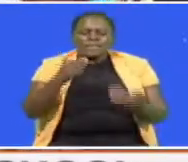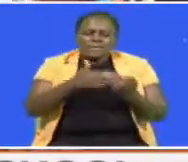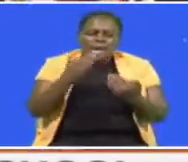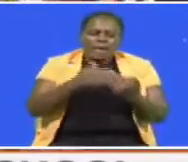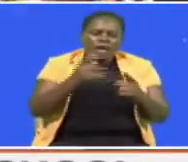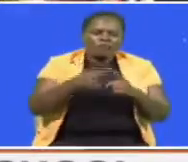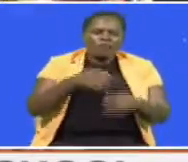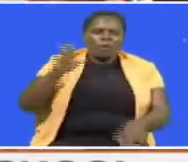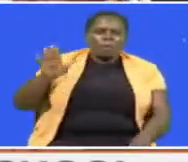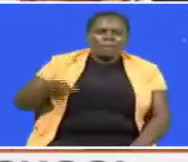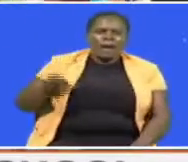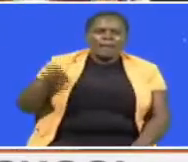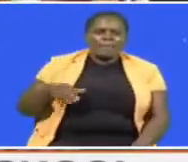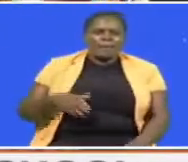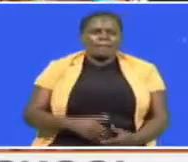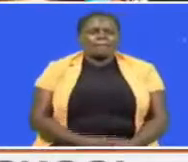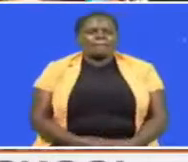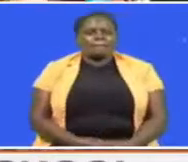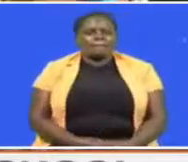their mothers.